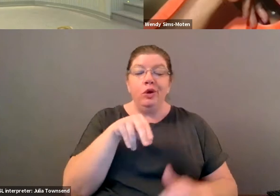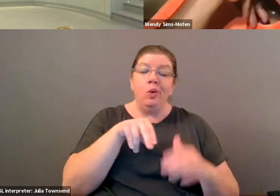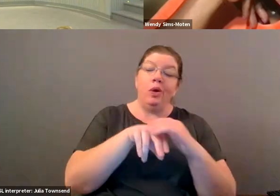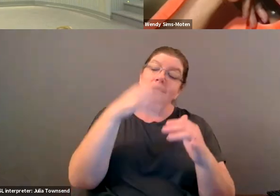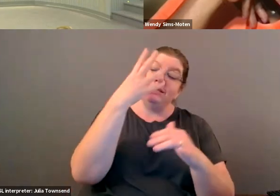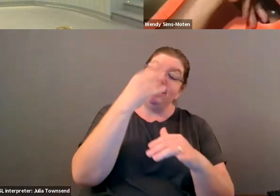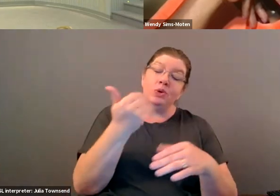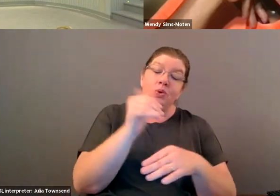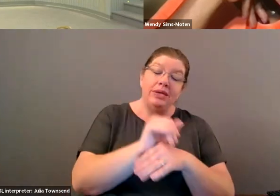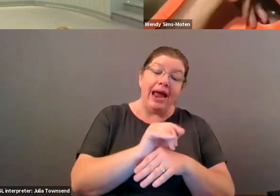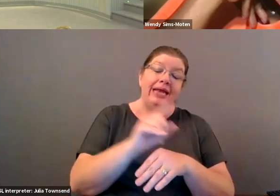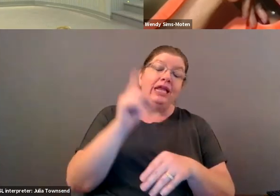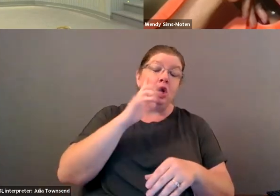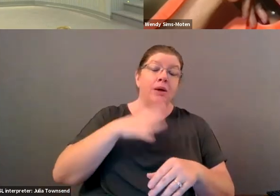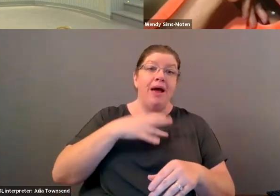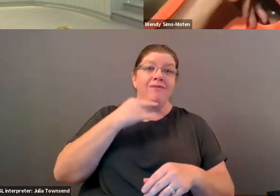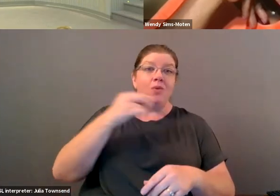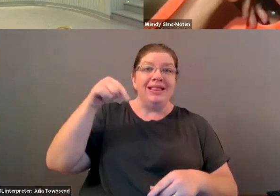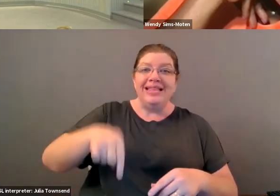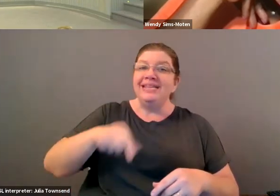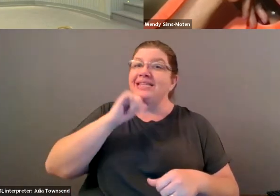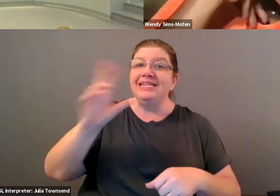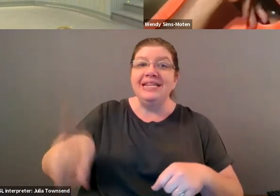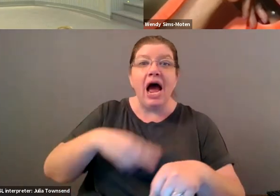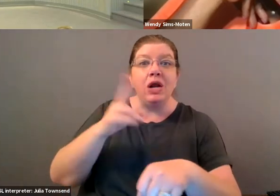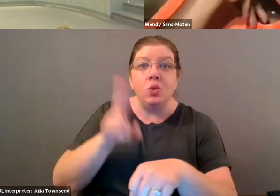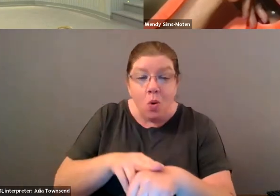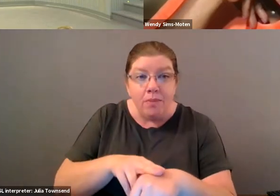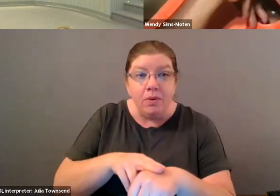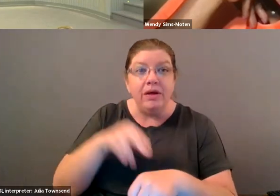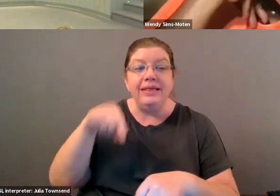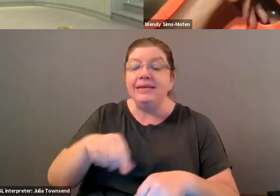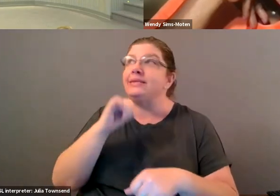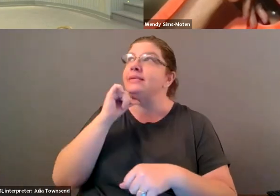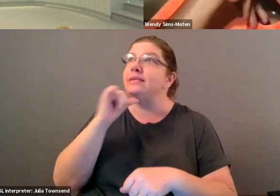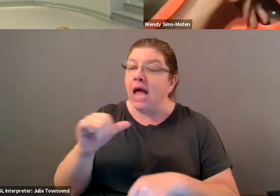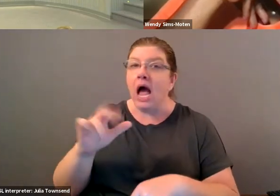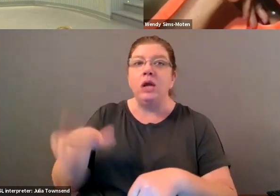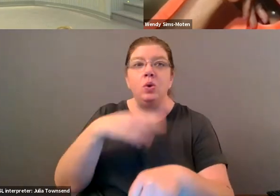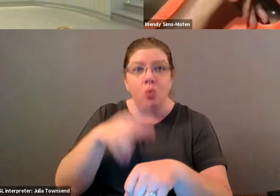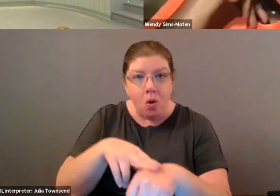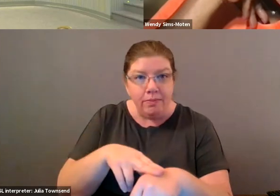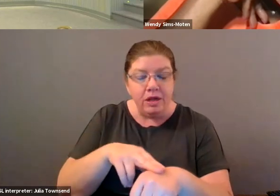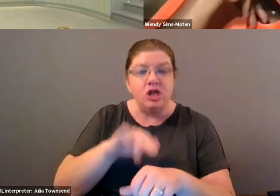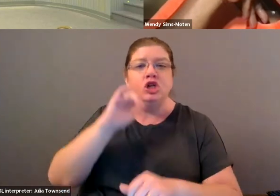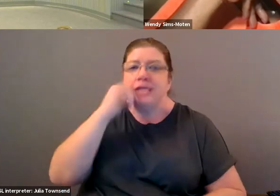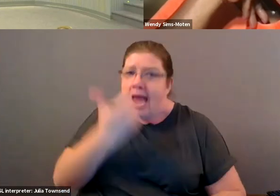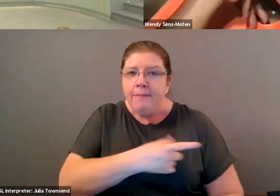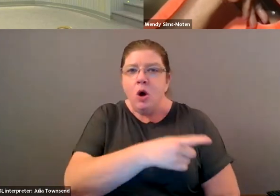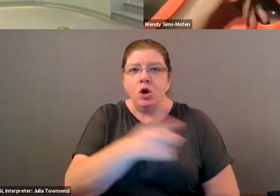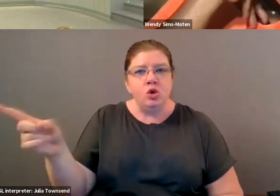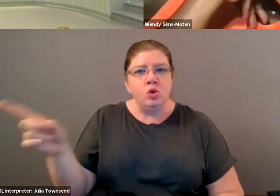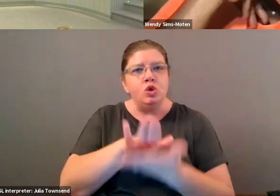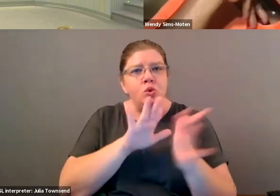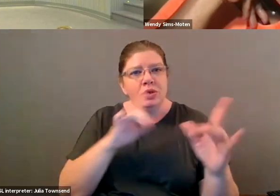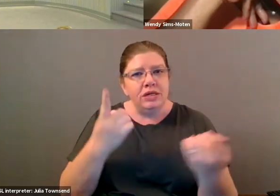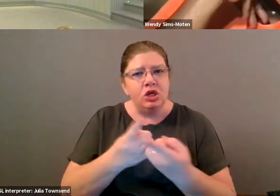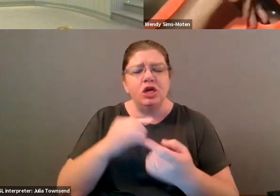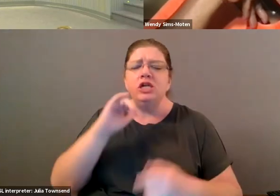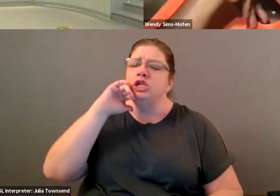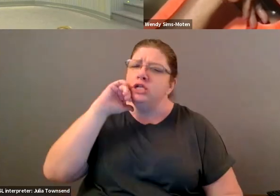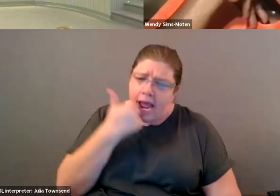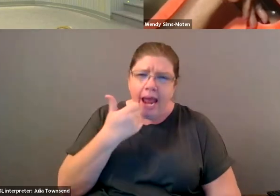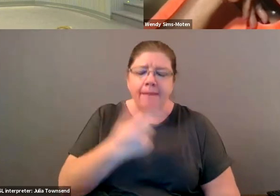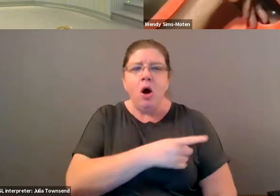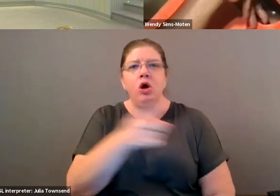you to hear my voice. This is not normal. This is not normal. Shame on you, school district. Shame